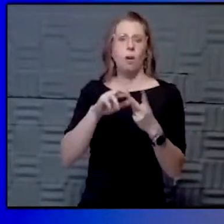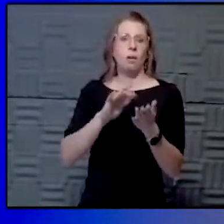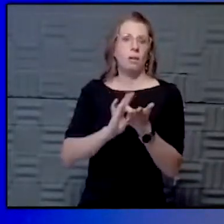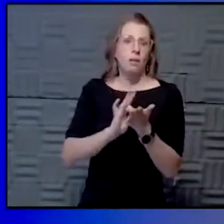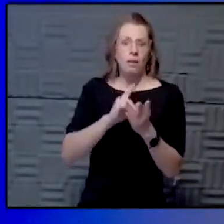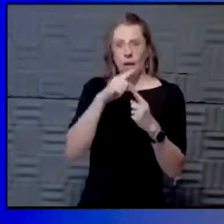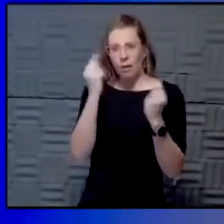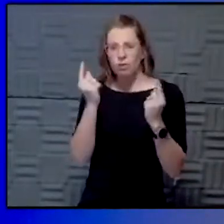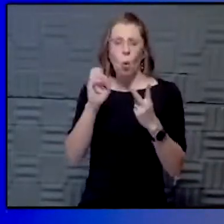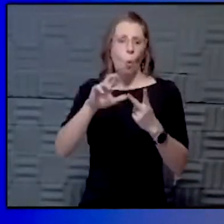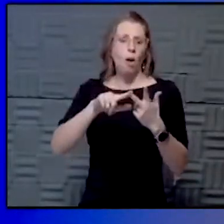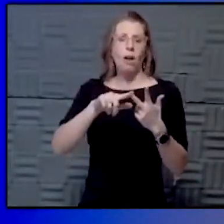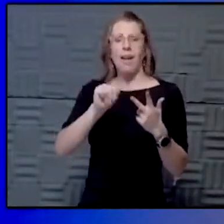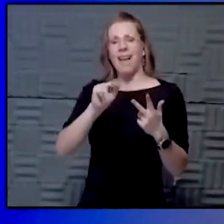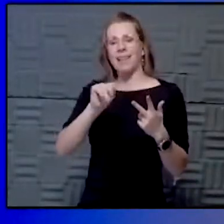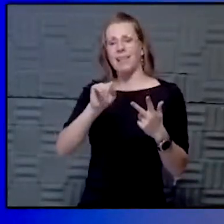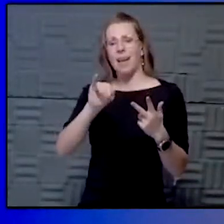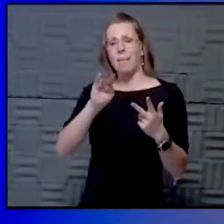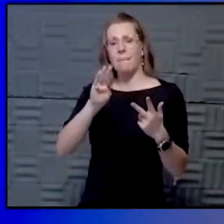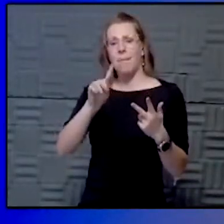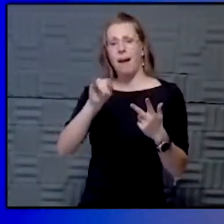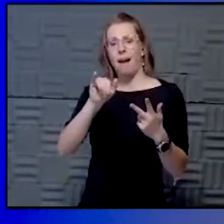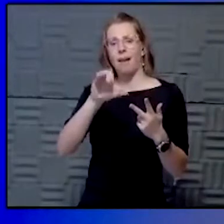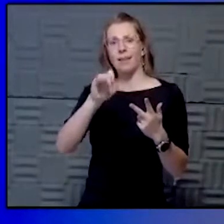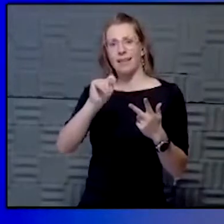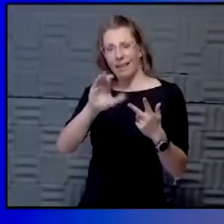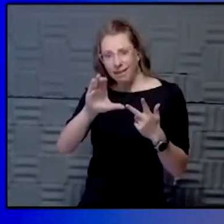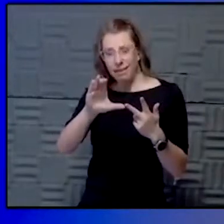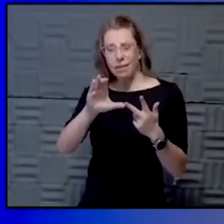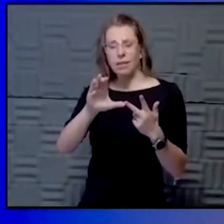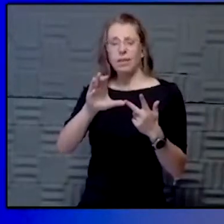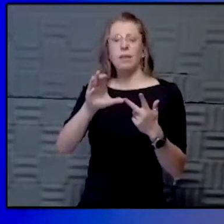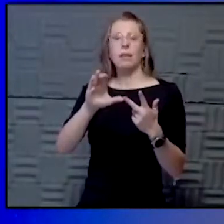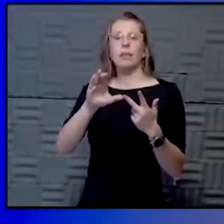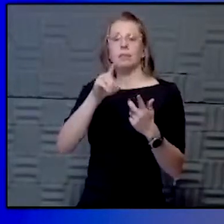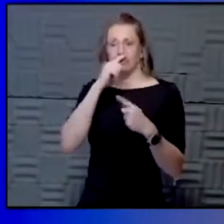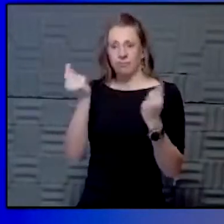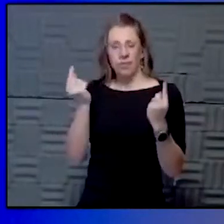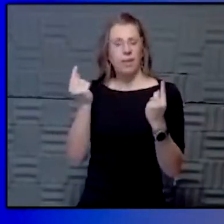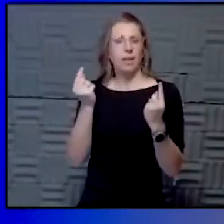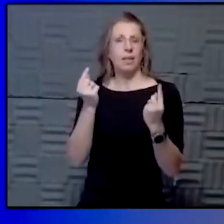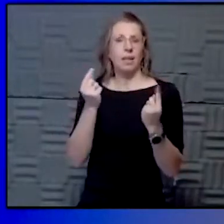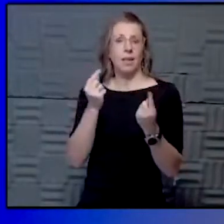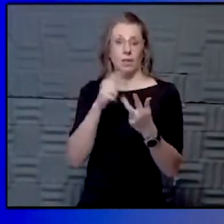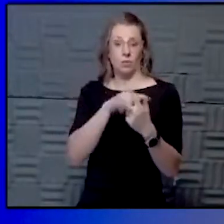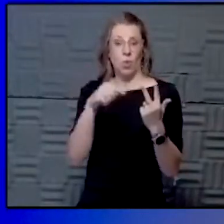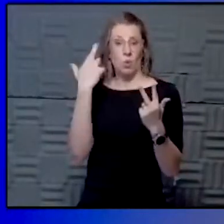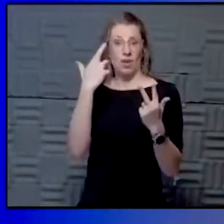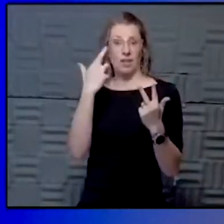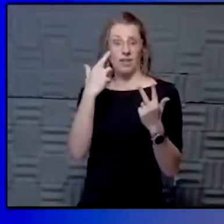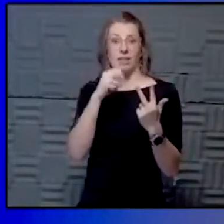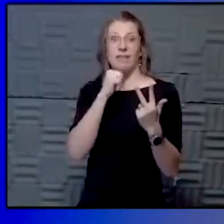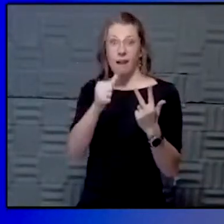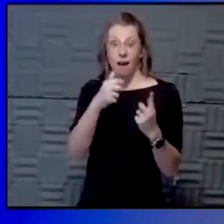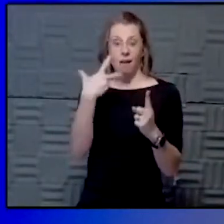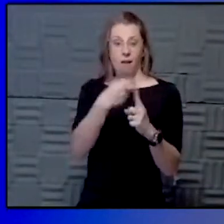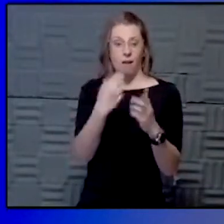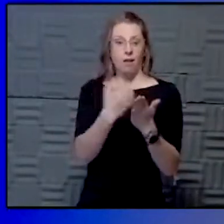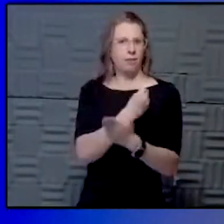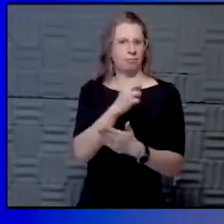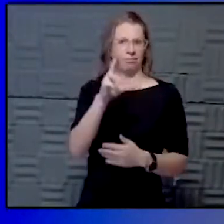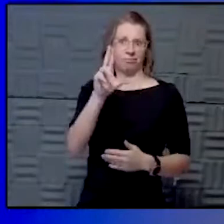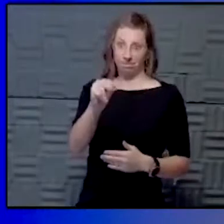allergy, you know, those are not contraindications. Those are not reasons to not get the vaccine. So, but again, talk with